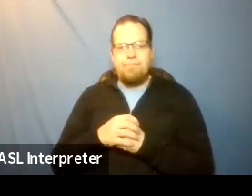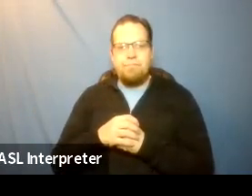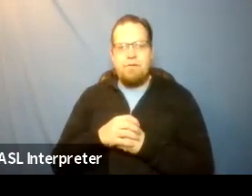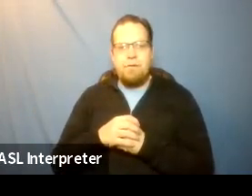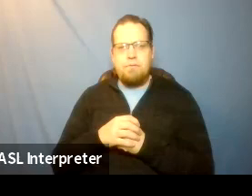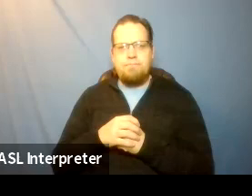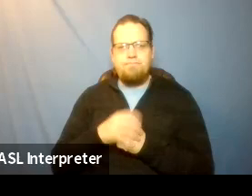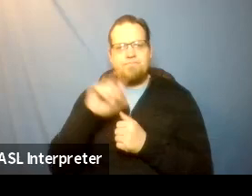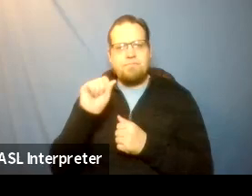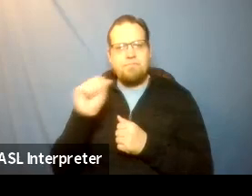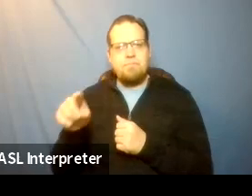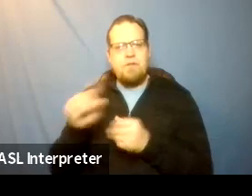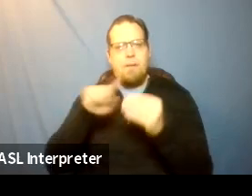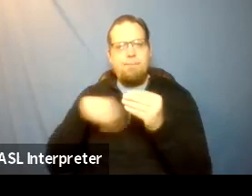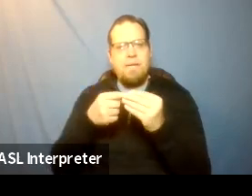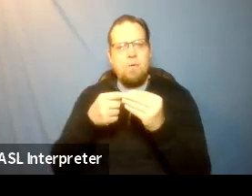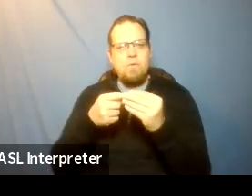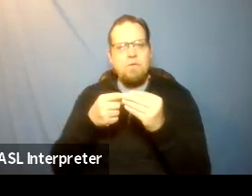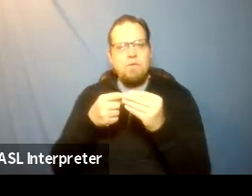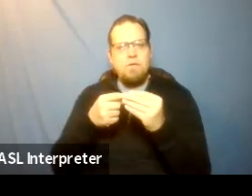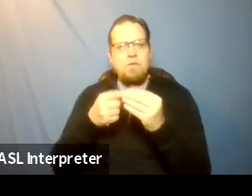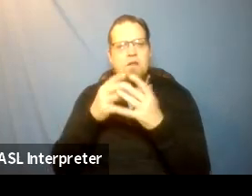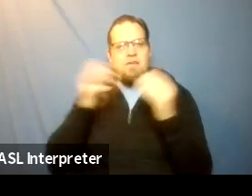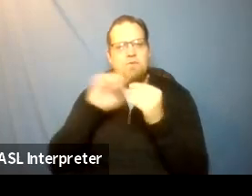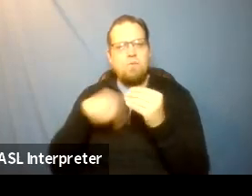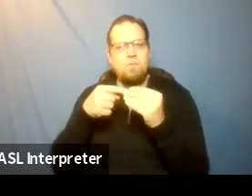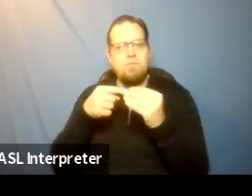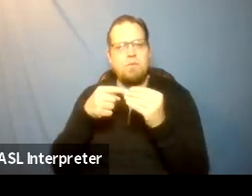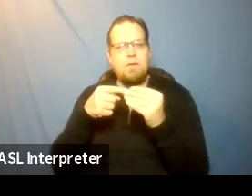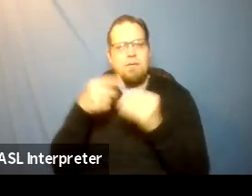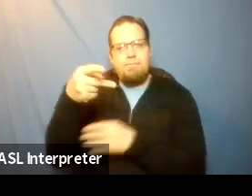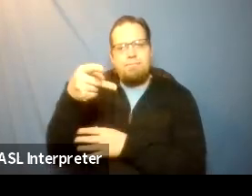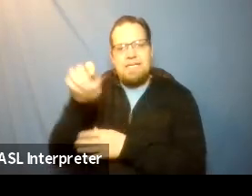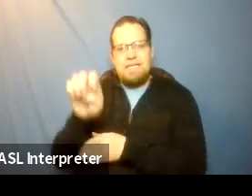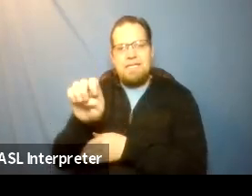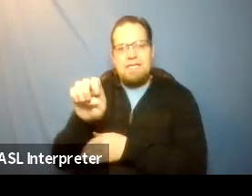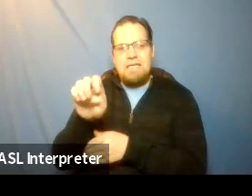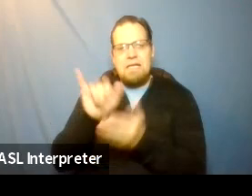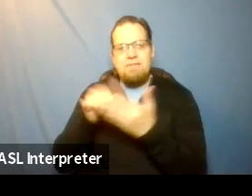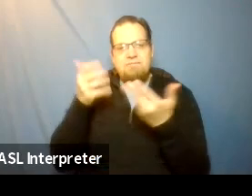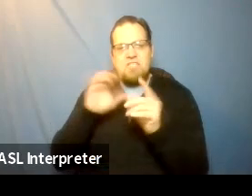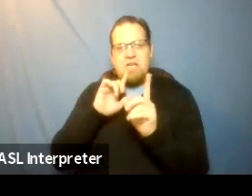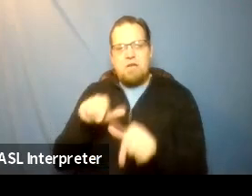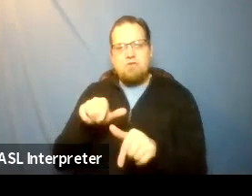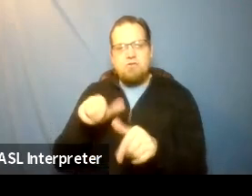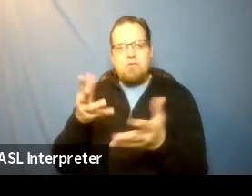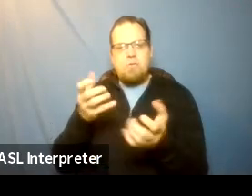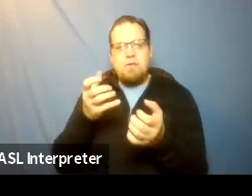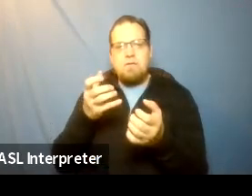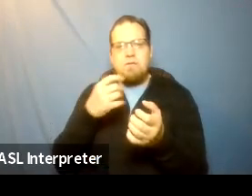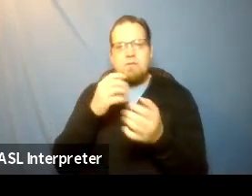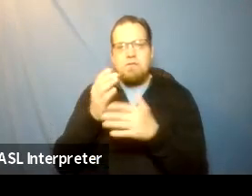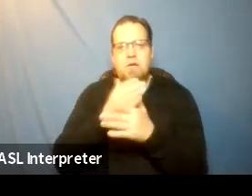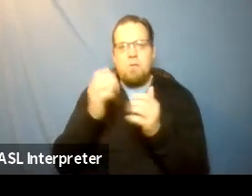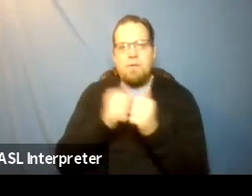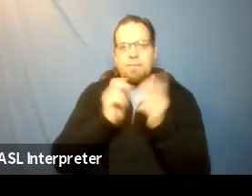There's a question about, there's been a lot of questions about PE that have been answered. Do you want to verbally share with people what the